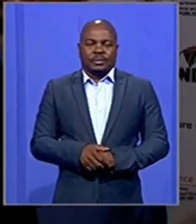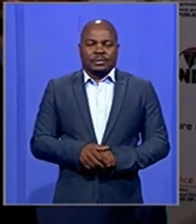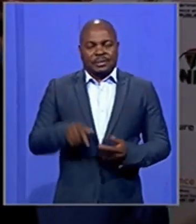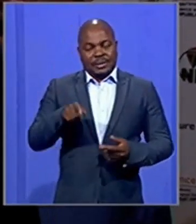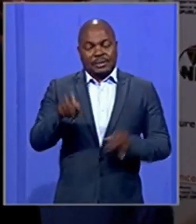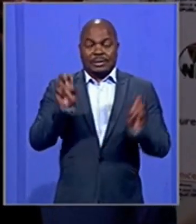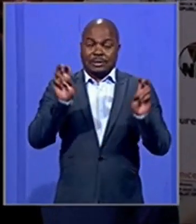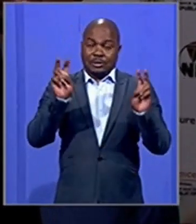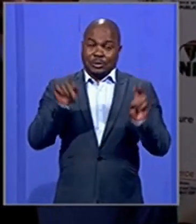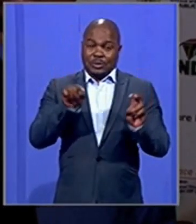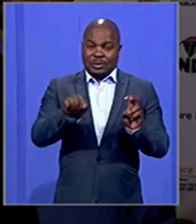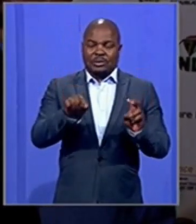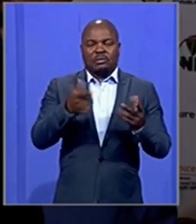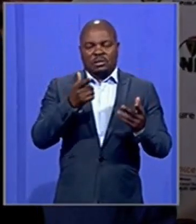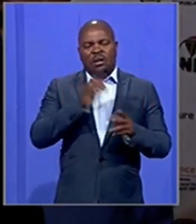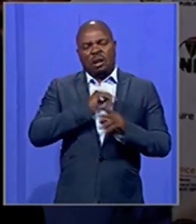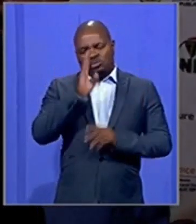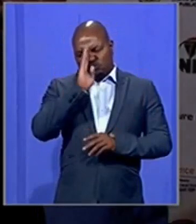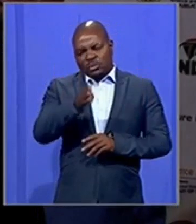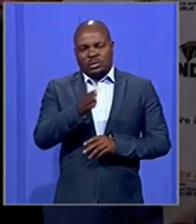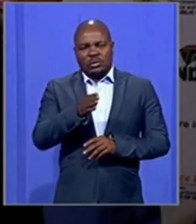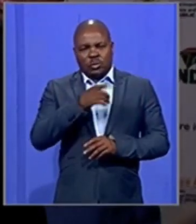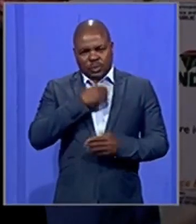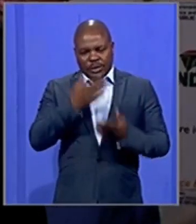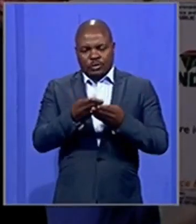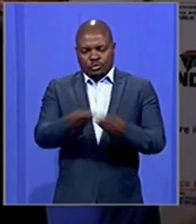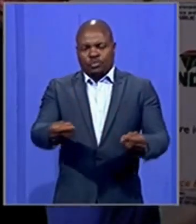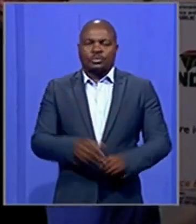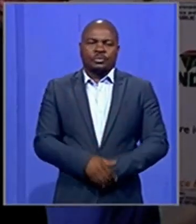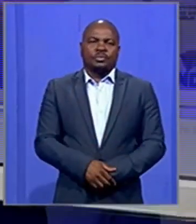a matter that is fairly straightforward and can be dealt with.